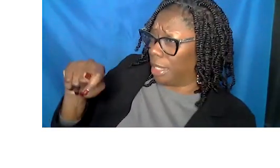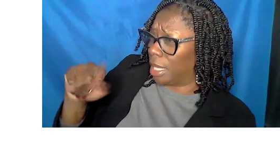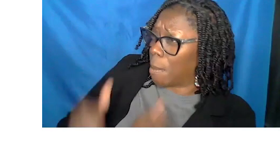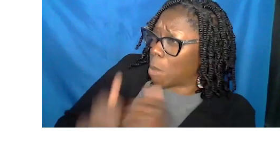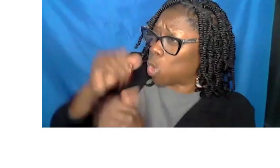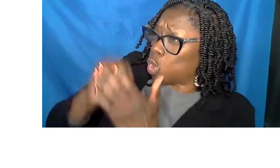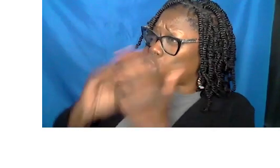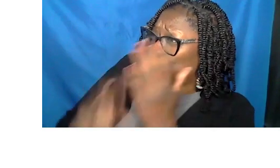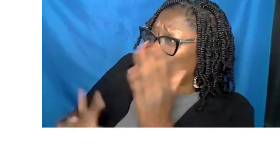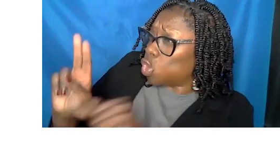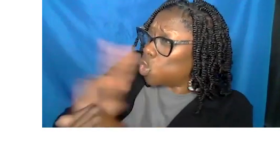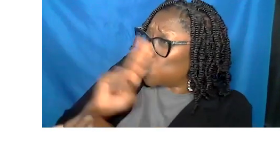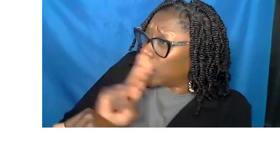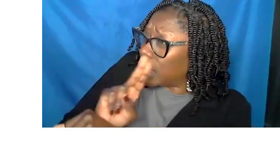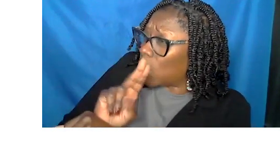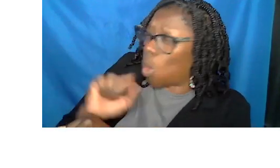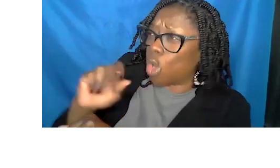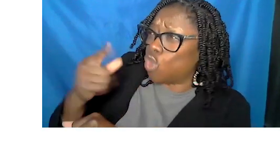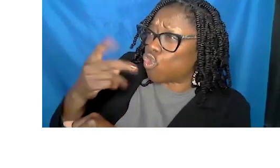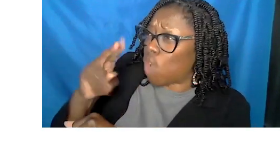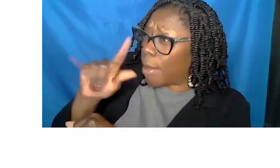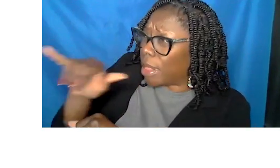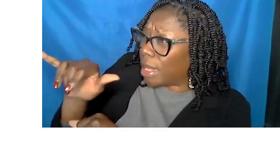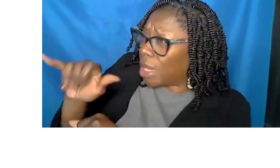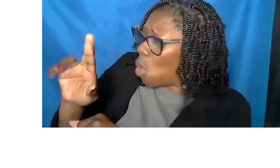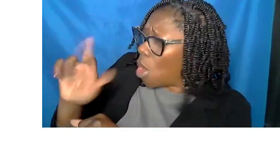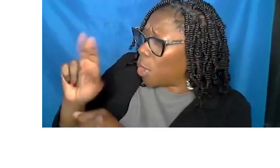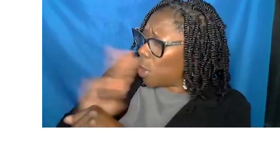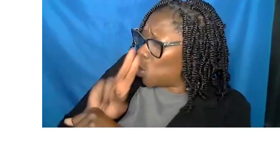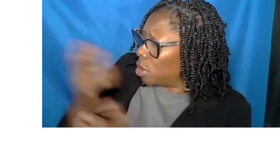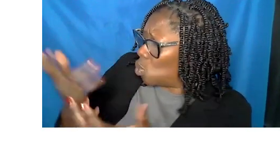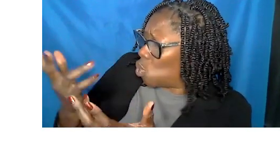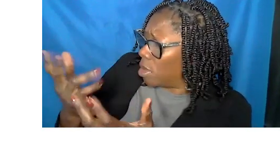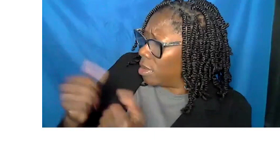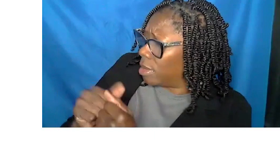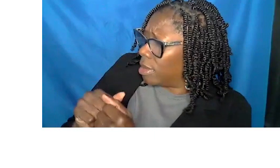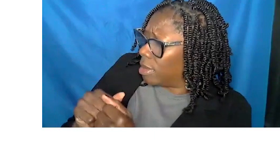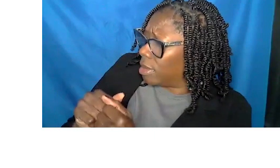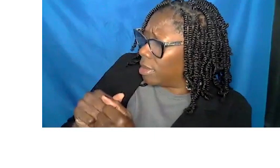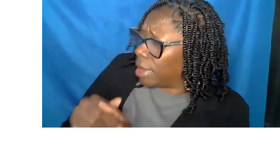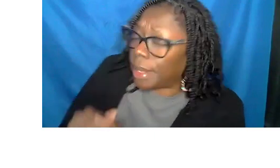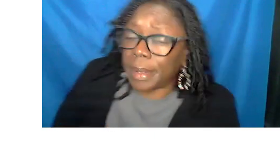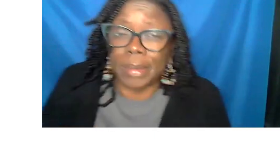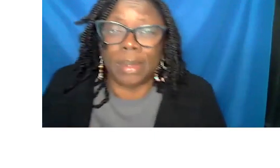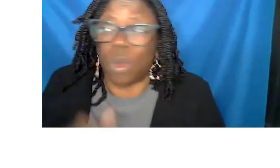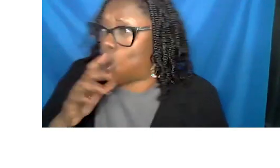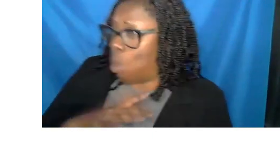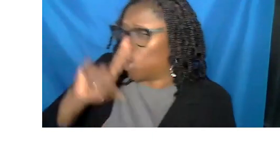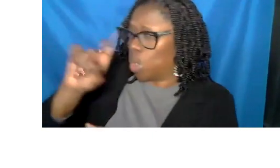using Grammarly or Bard, or are there others that they're using? Or